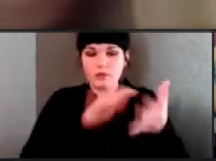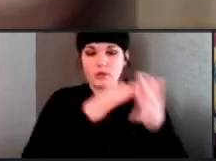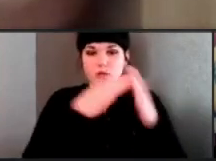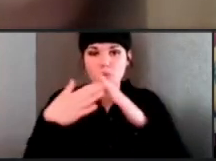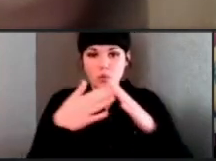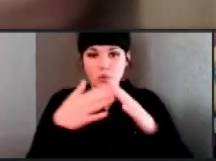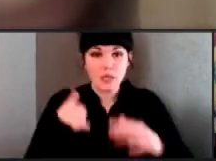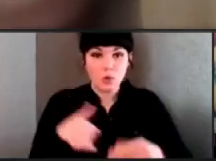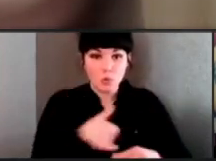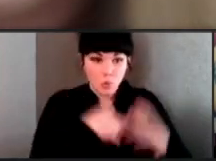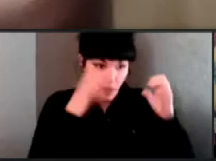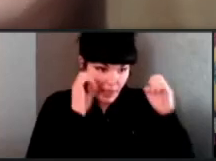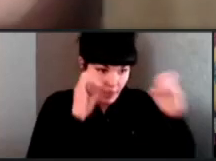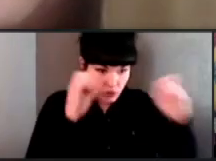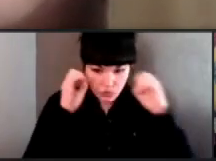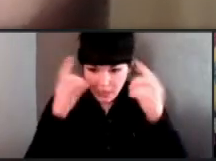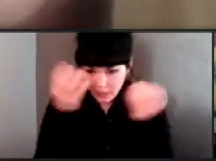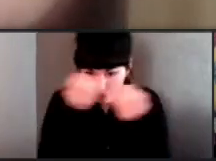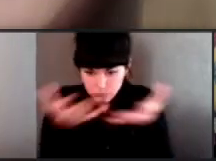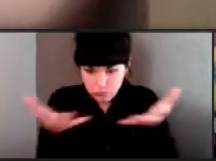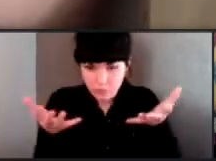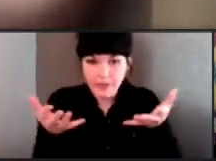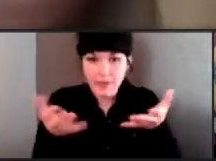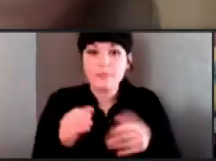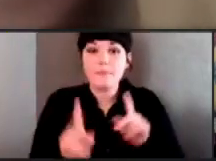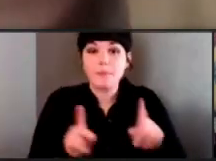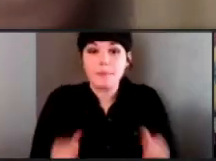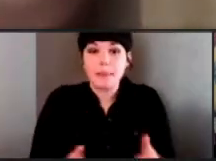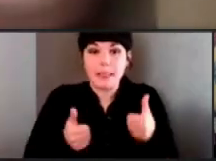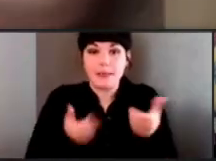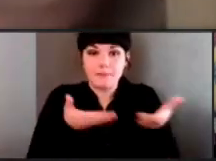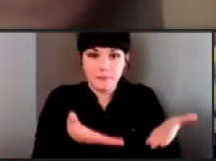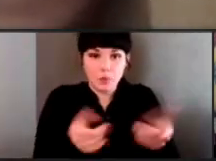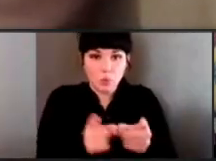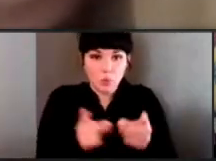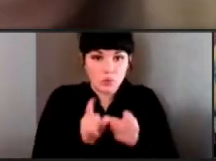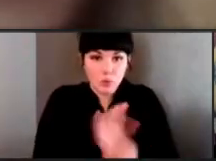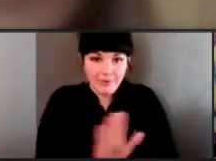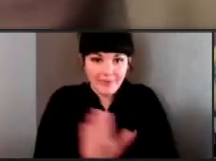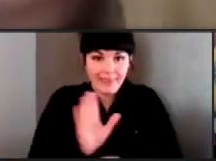So we're trying to help people make the decision that's right for them. As we move